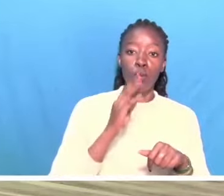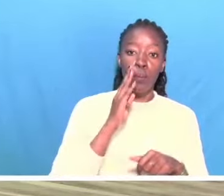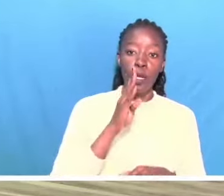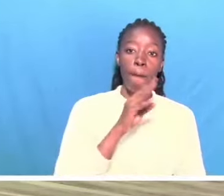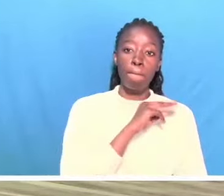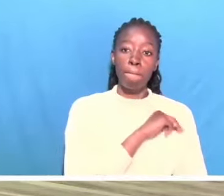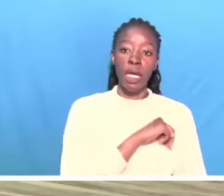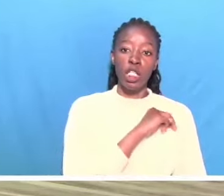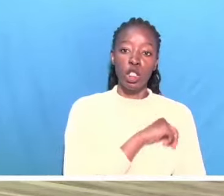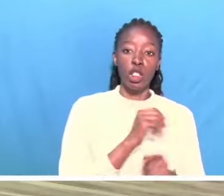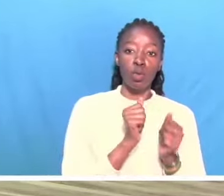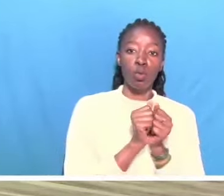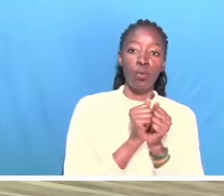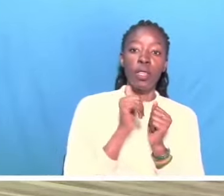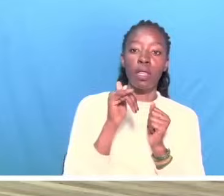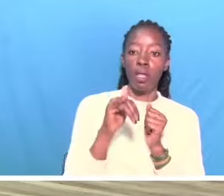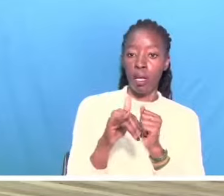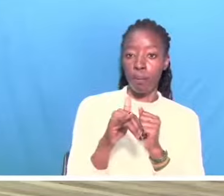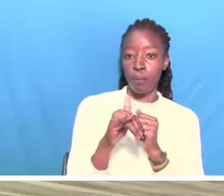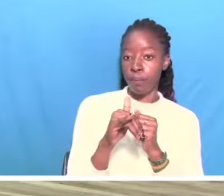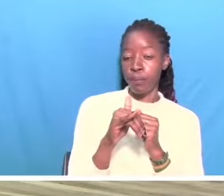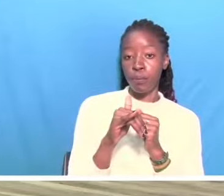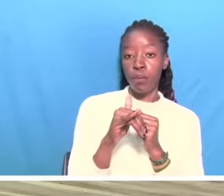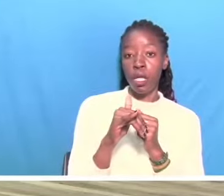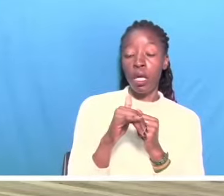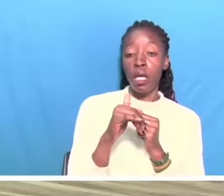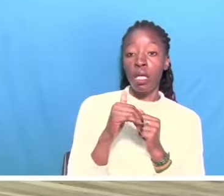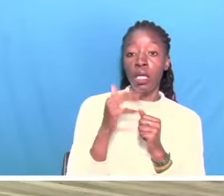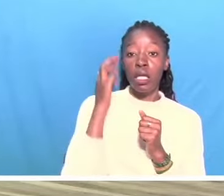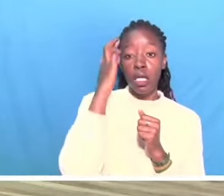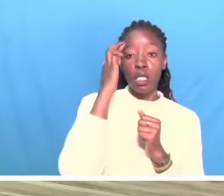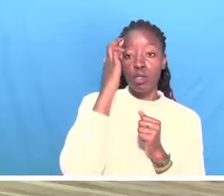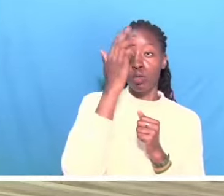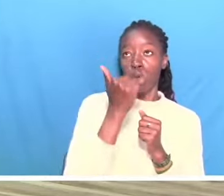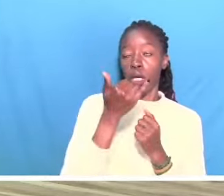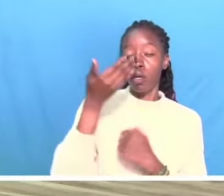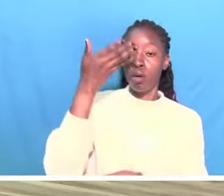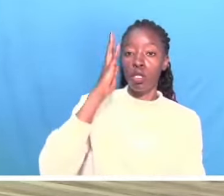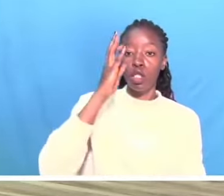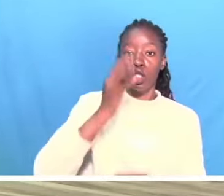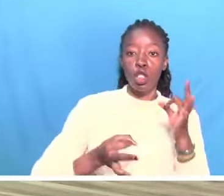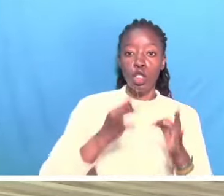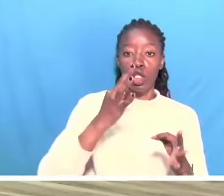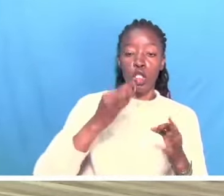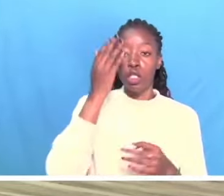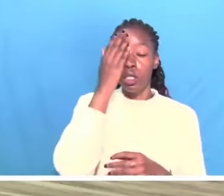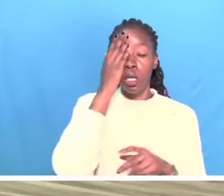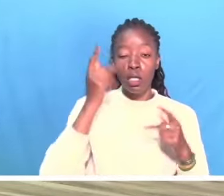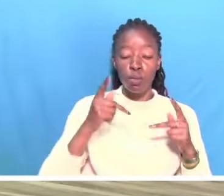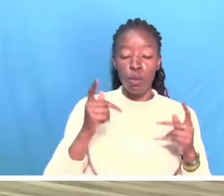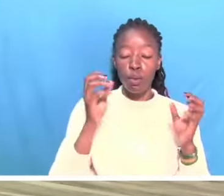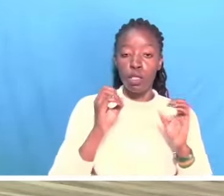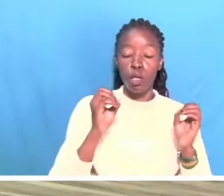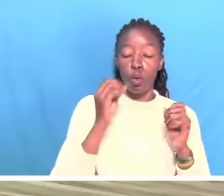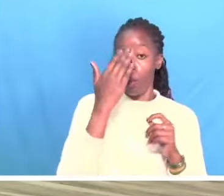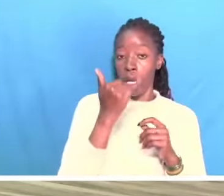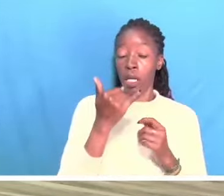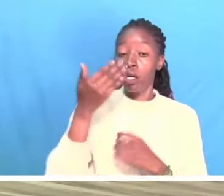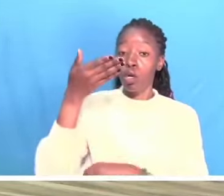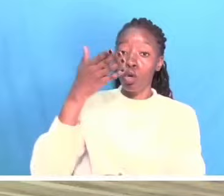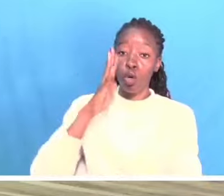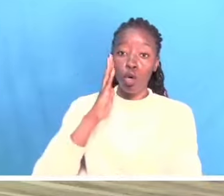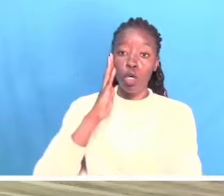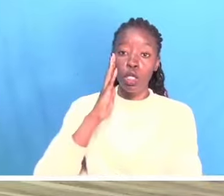reason why God had not judged Israel is because God took his time to